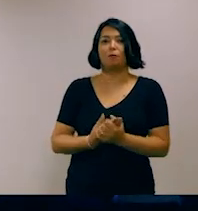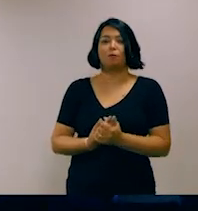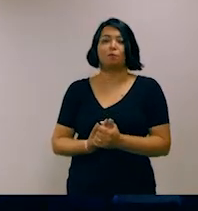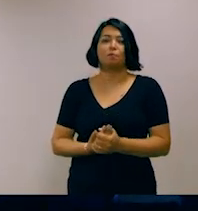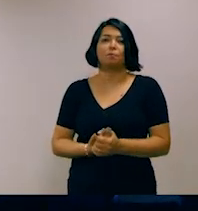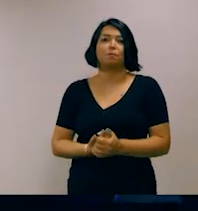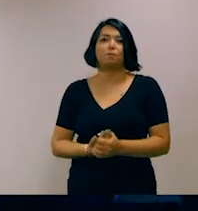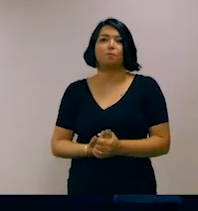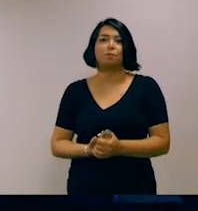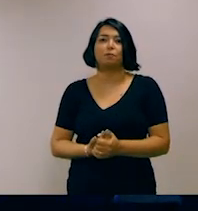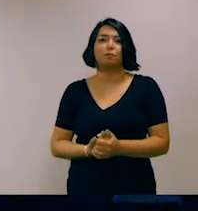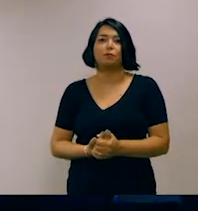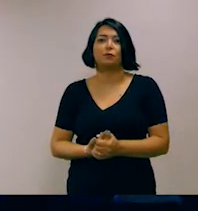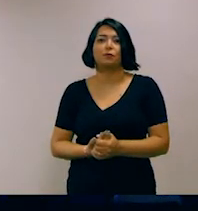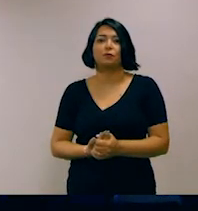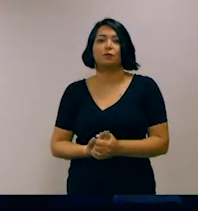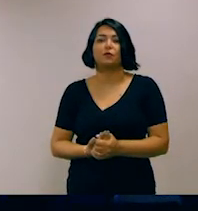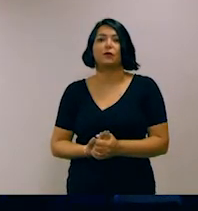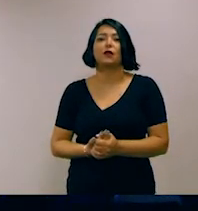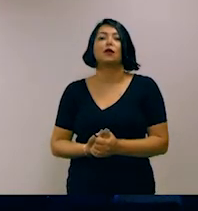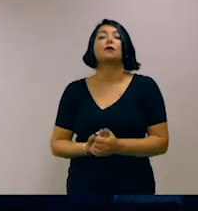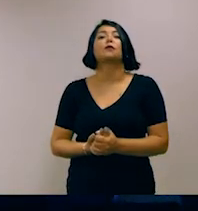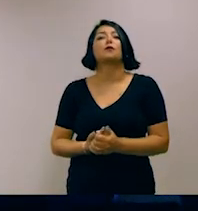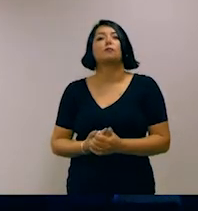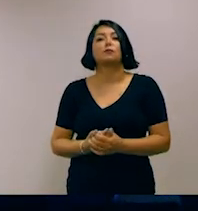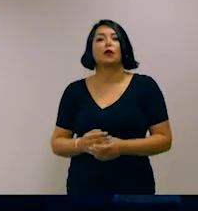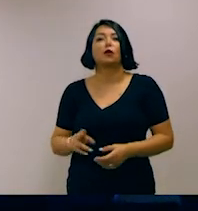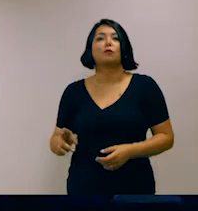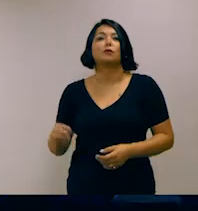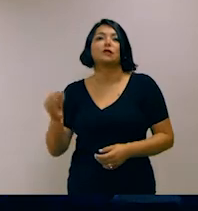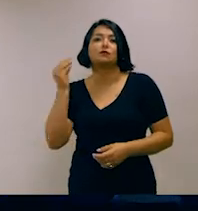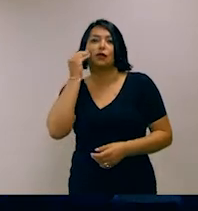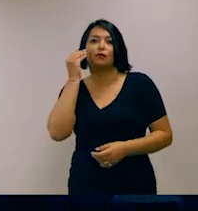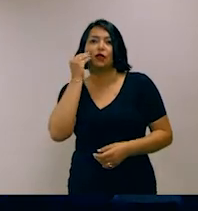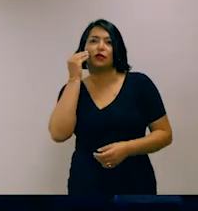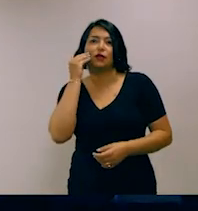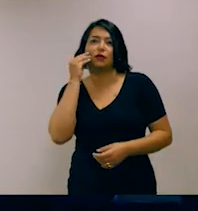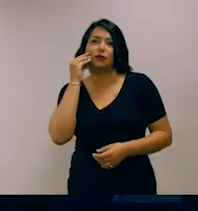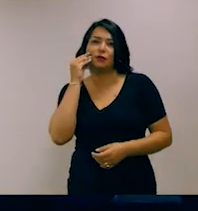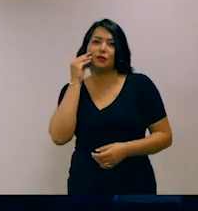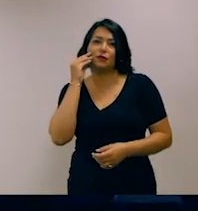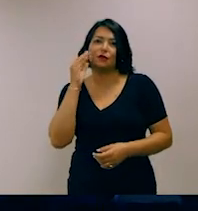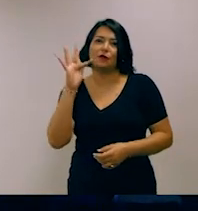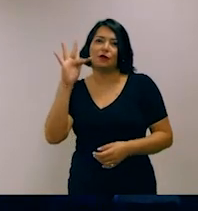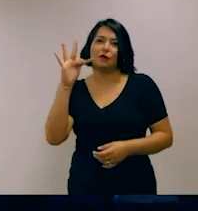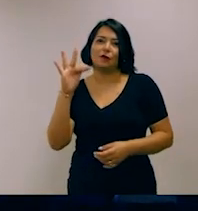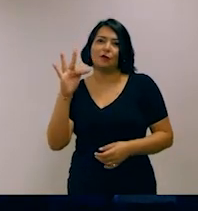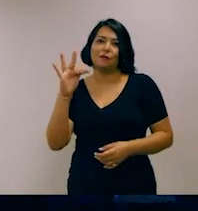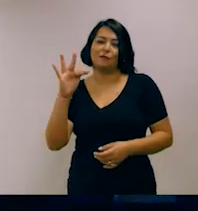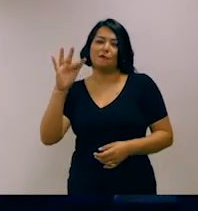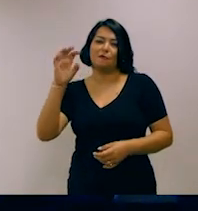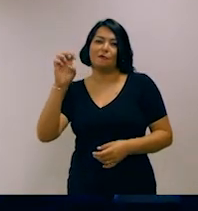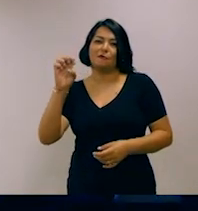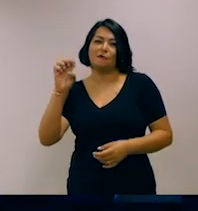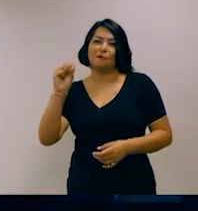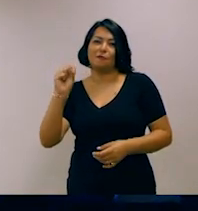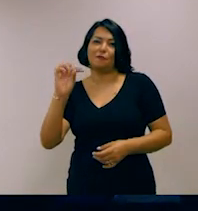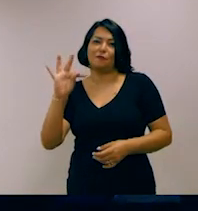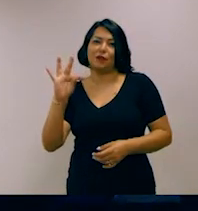And we tested the fast text and the word-to-vec, but we chose the fast